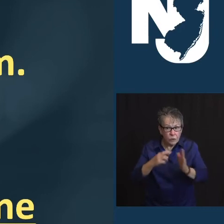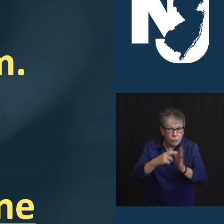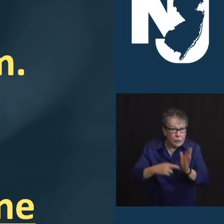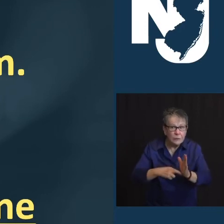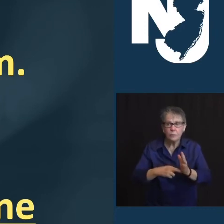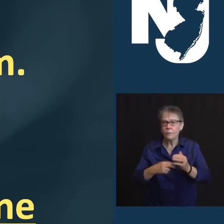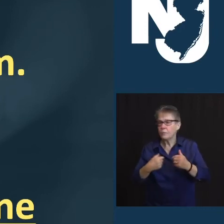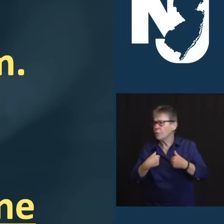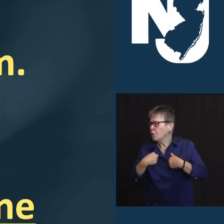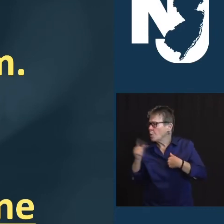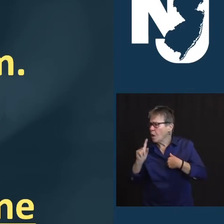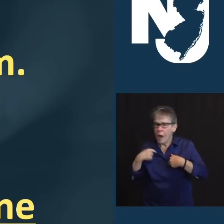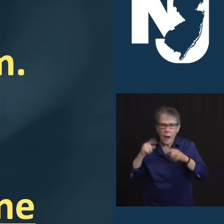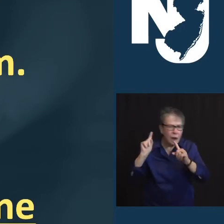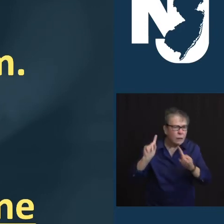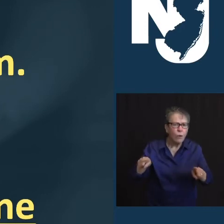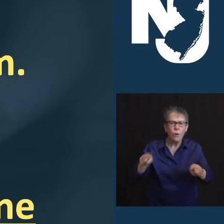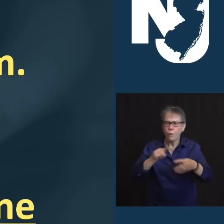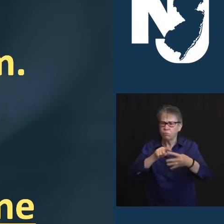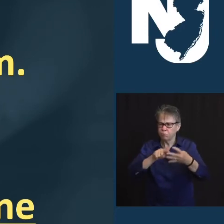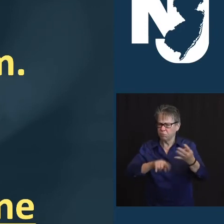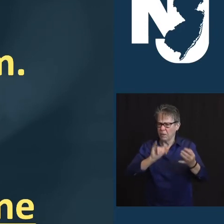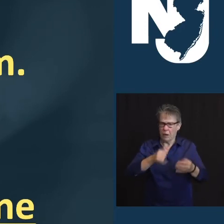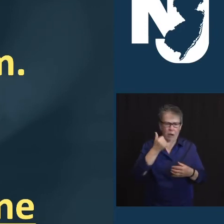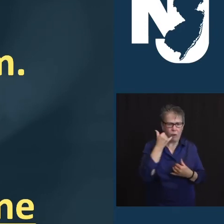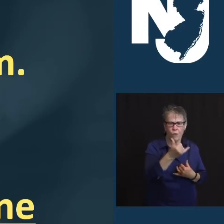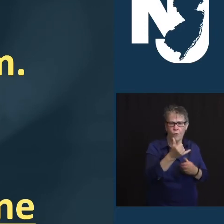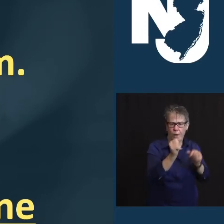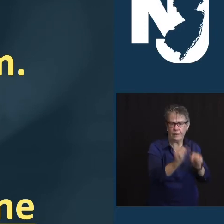vaccinated. That number is the one on the screen,